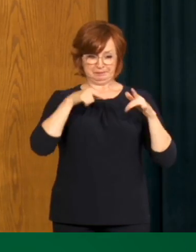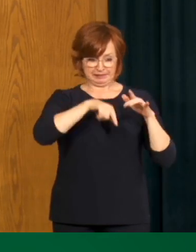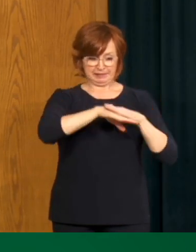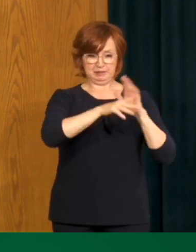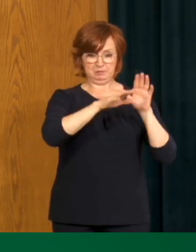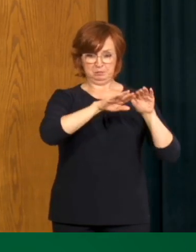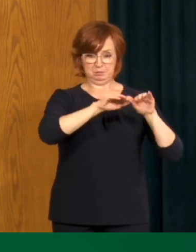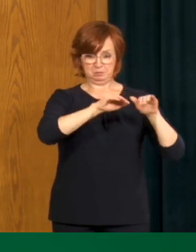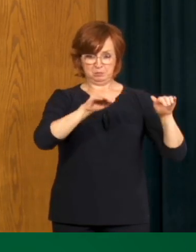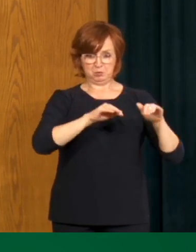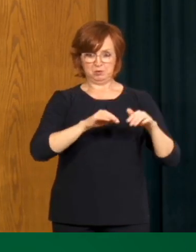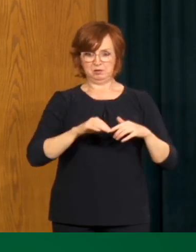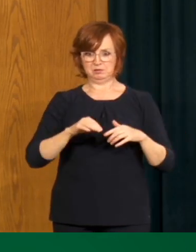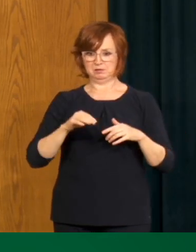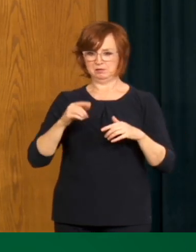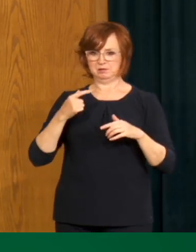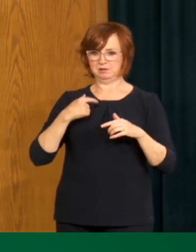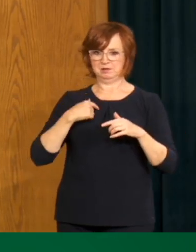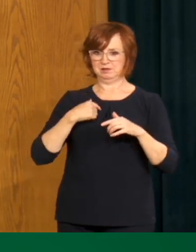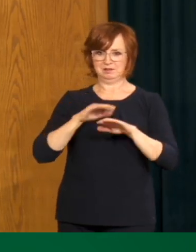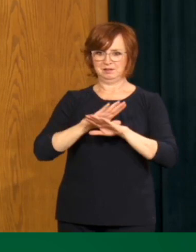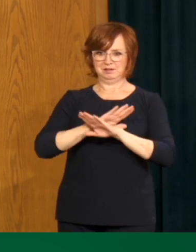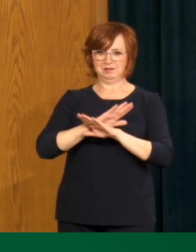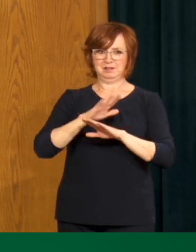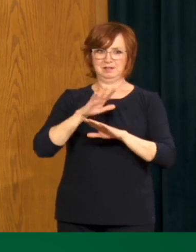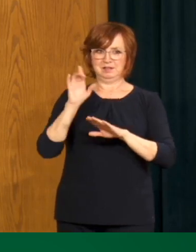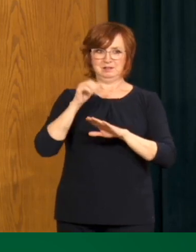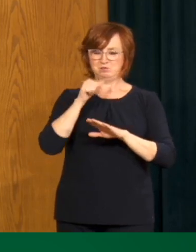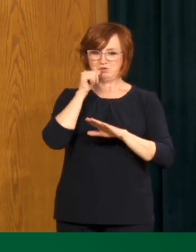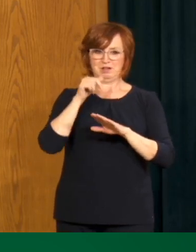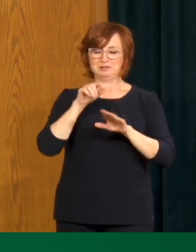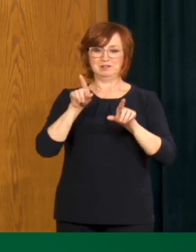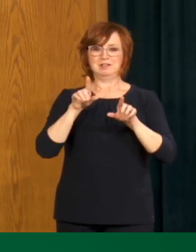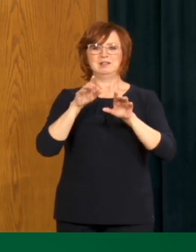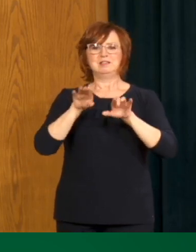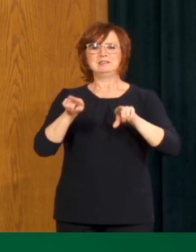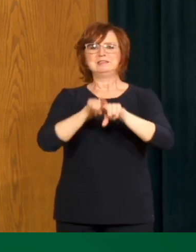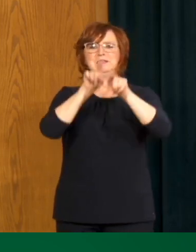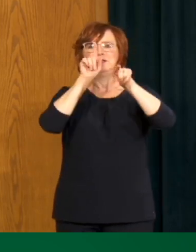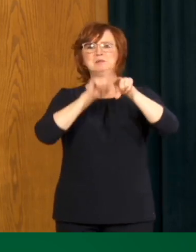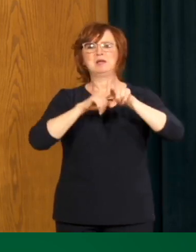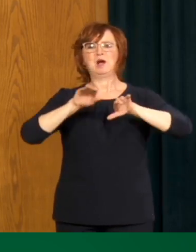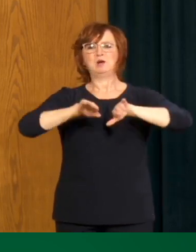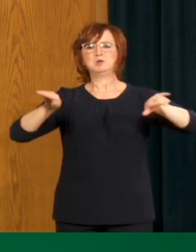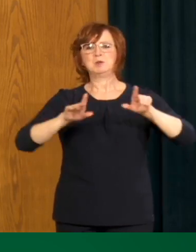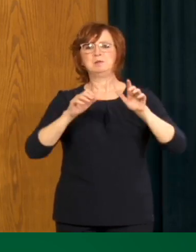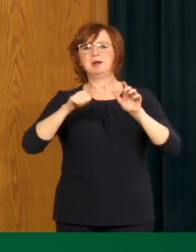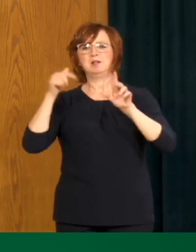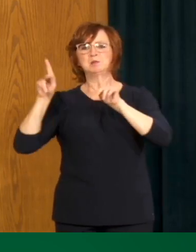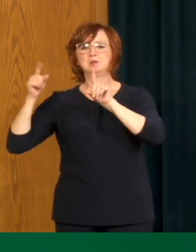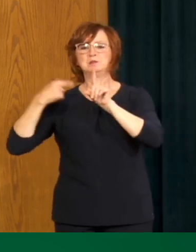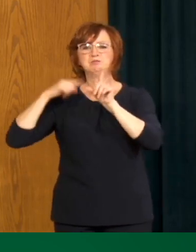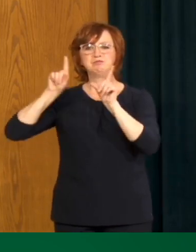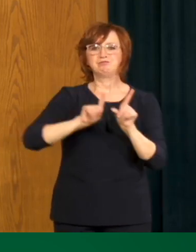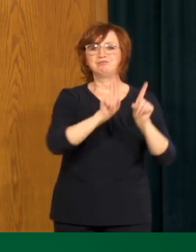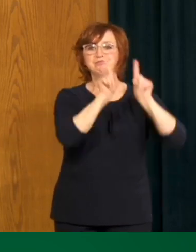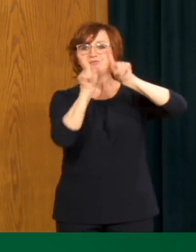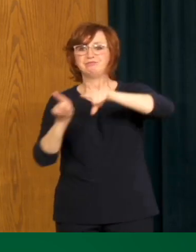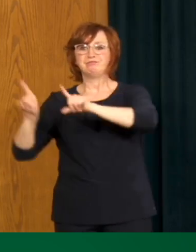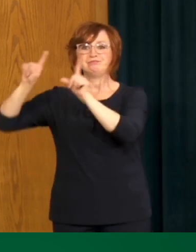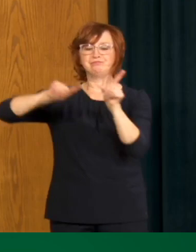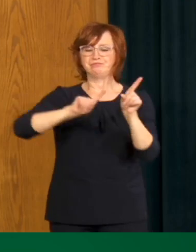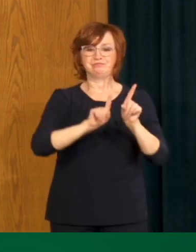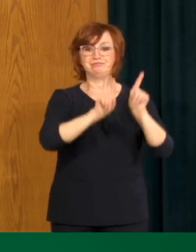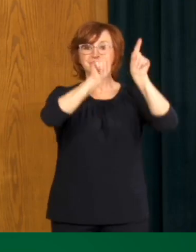to play? Well, I won't be synchronized swimming, Dominic, but Dr. Shahab might have some further restrictions that would be just